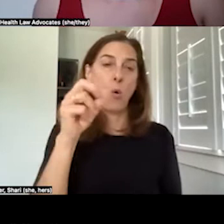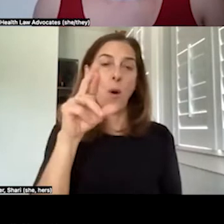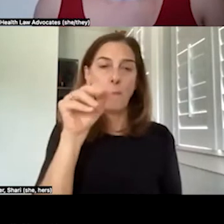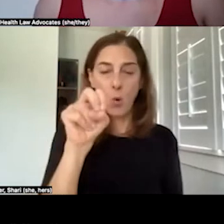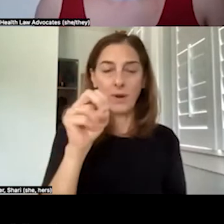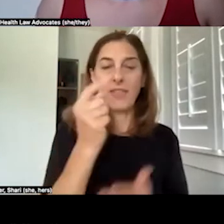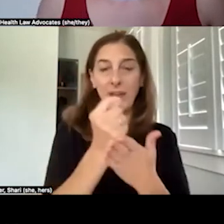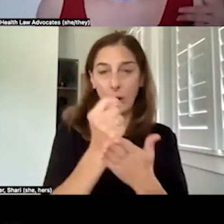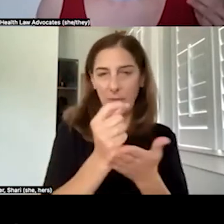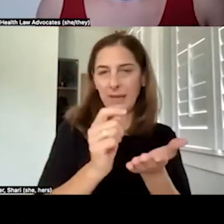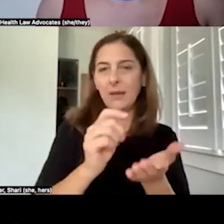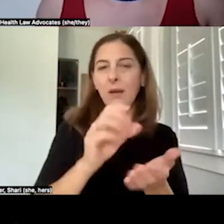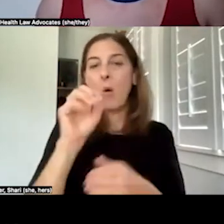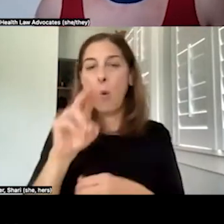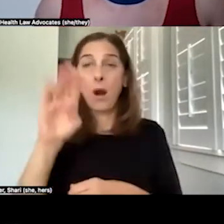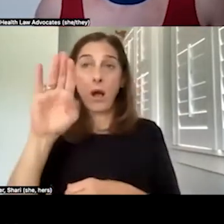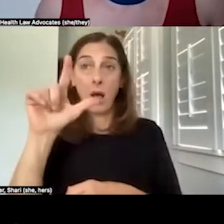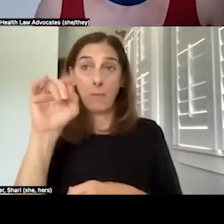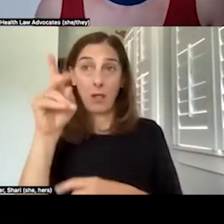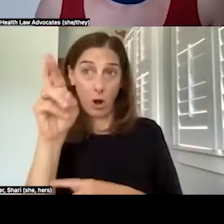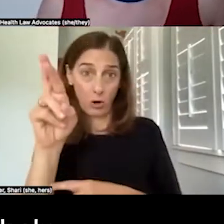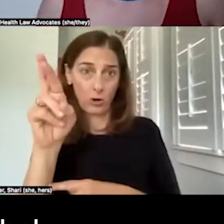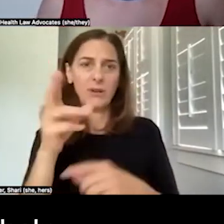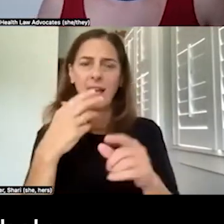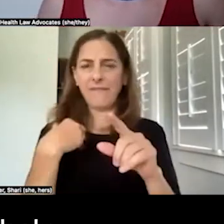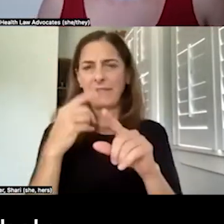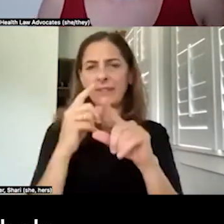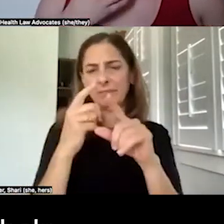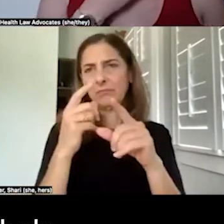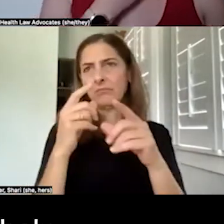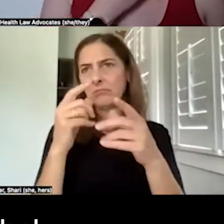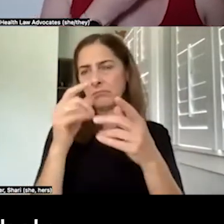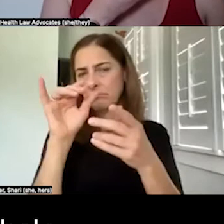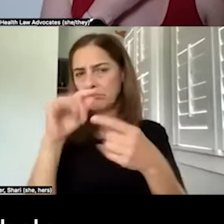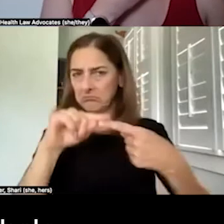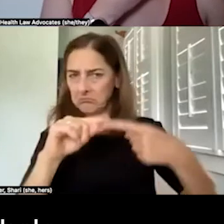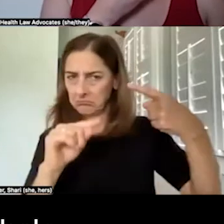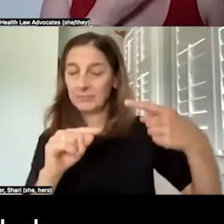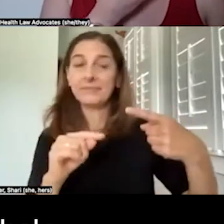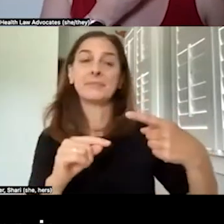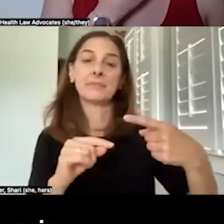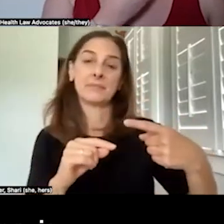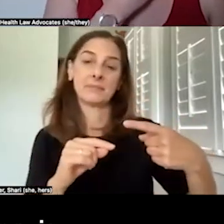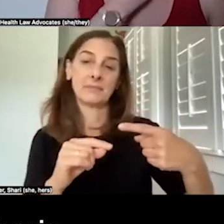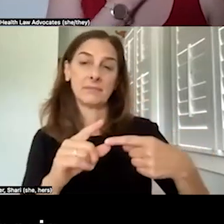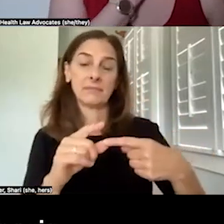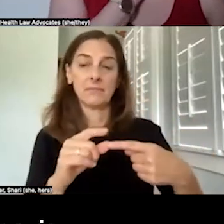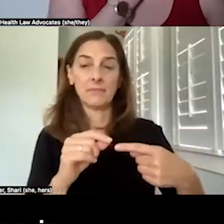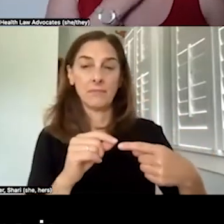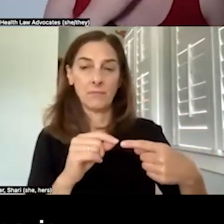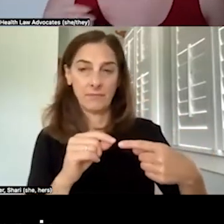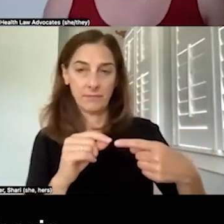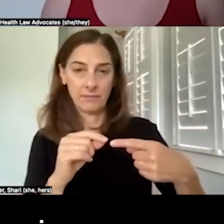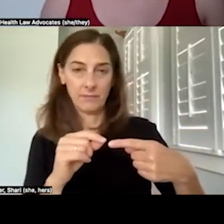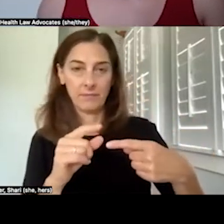a form of gender affirming care that can look a lot of different ways depending on what someone needs help with in order to address